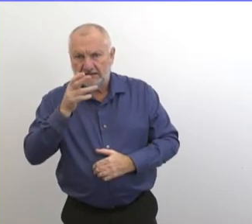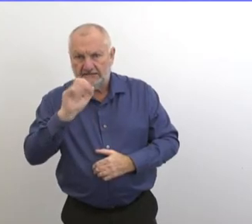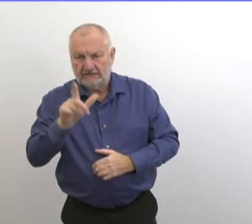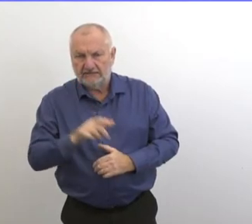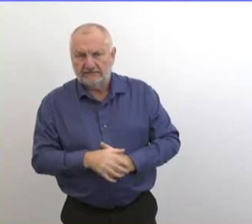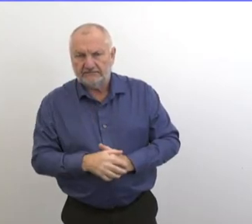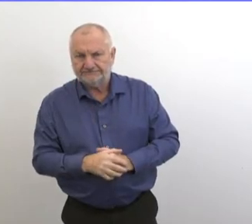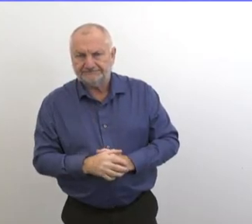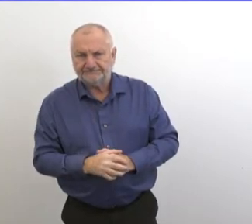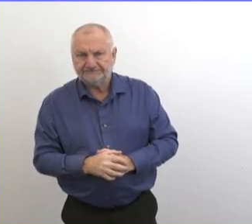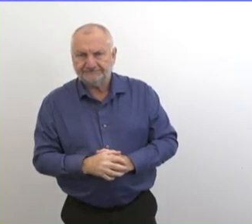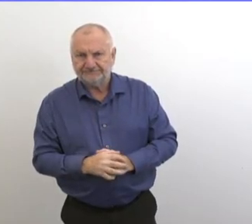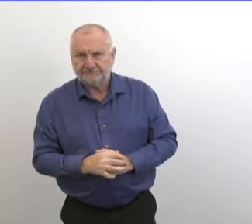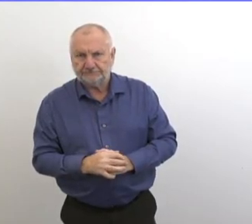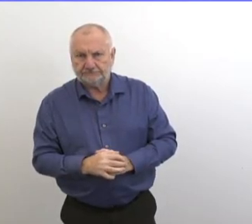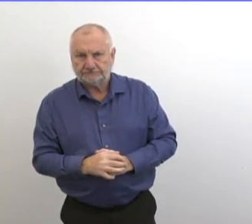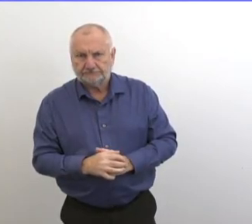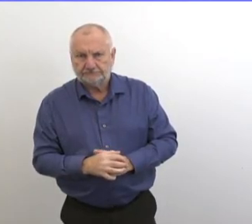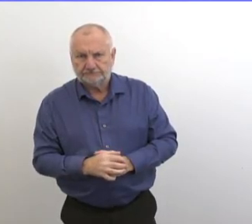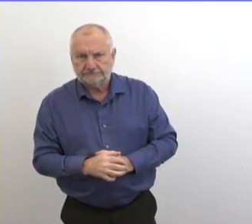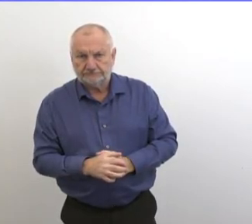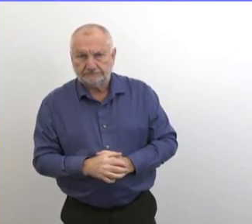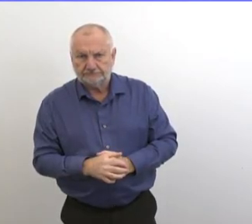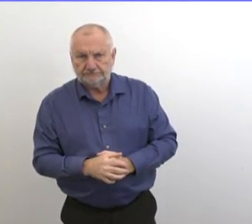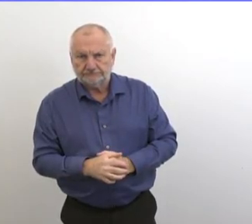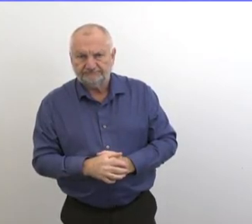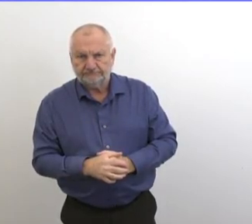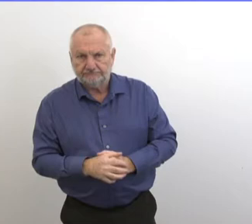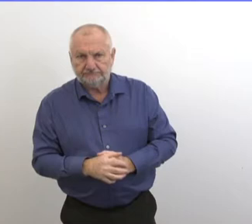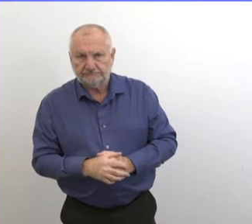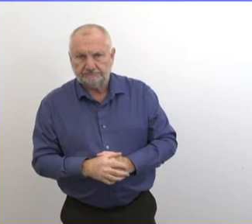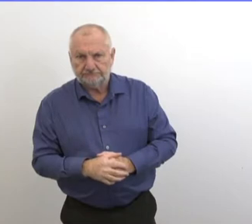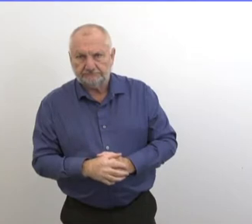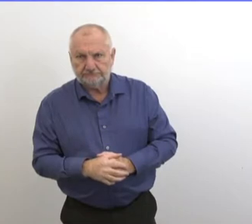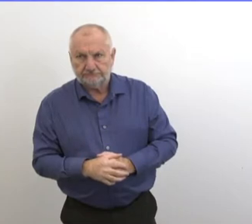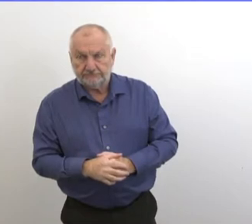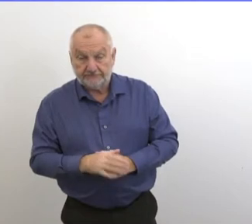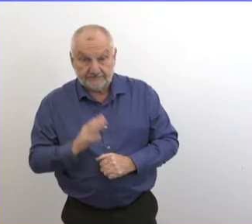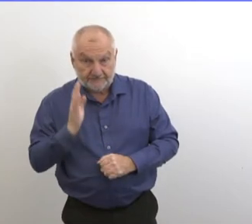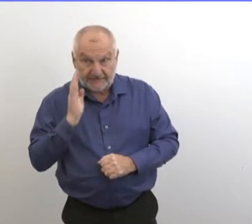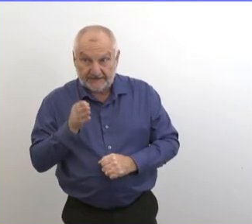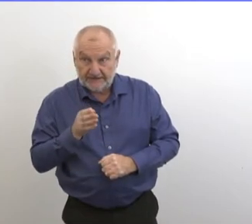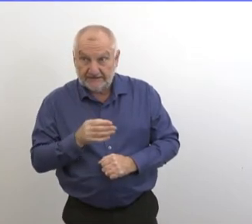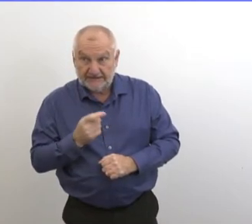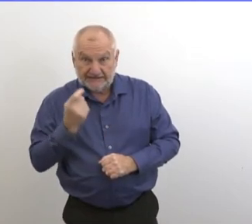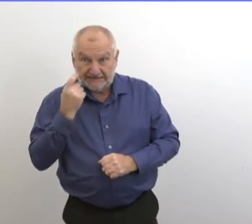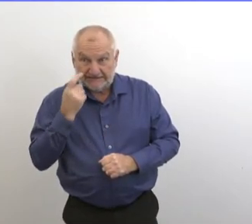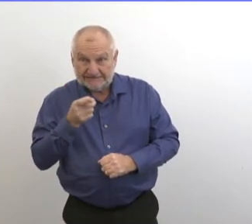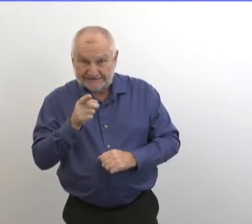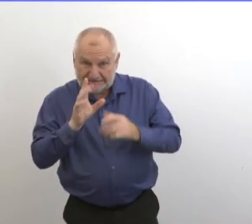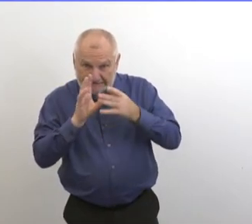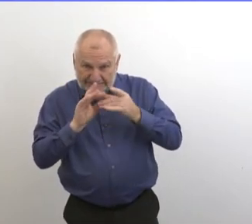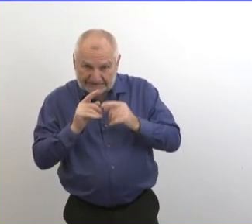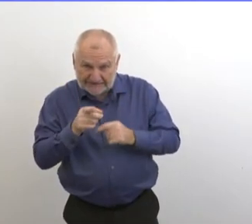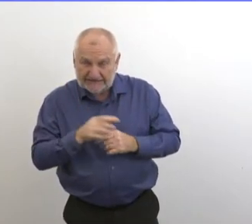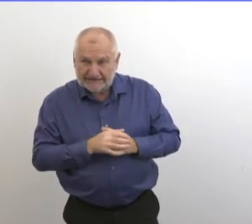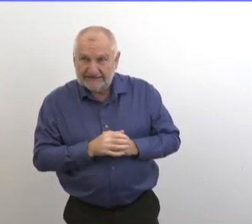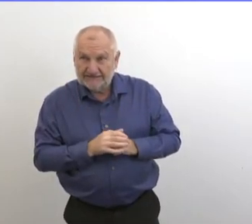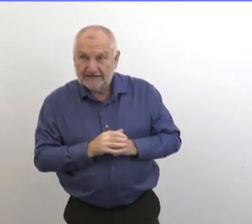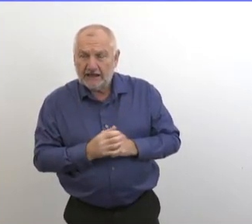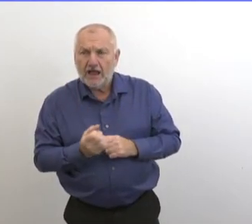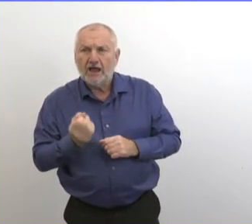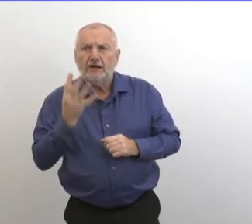Hi, Minister. You touched on this in your opening statement, but I'm wondering just how many homeless shelters are